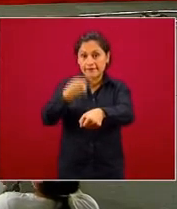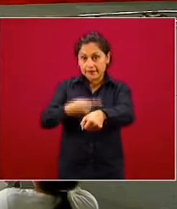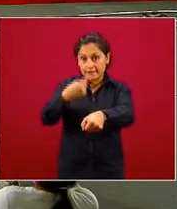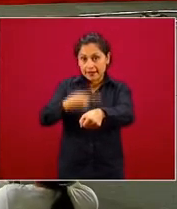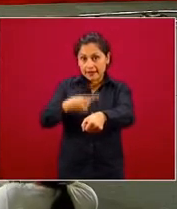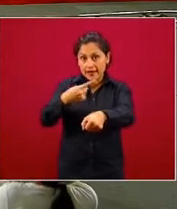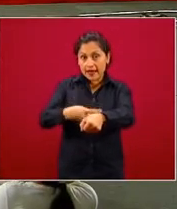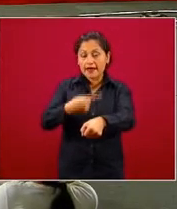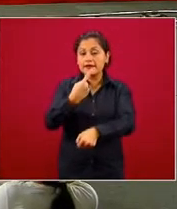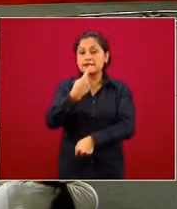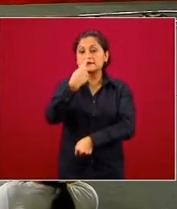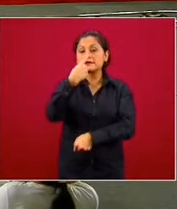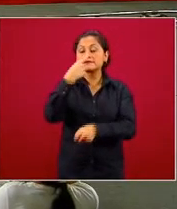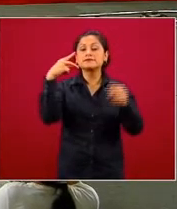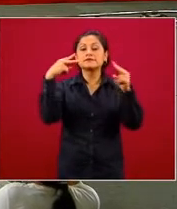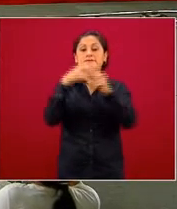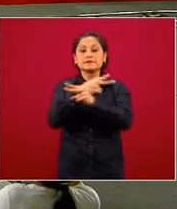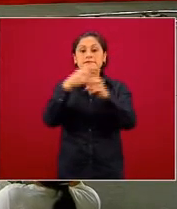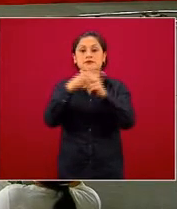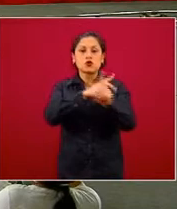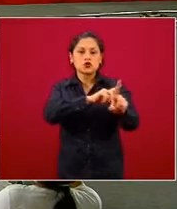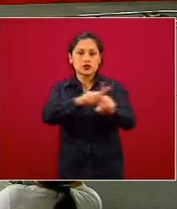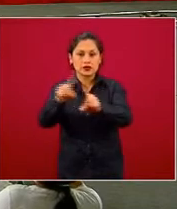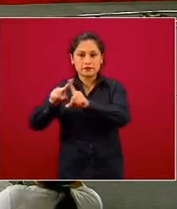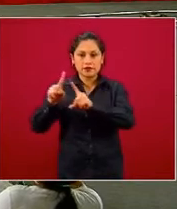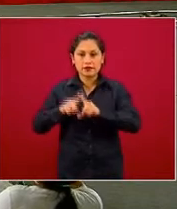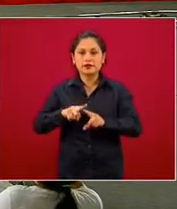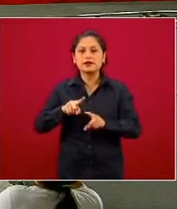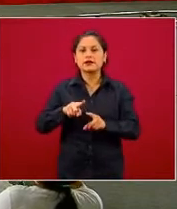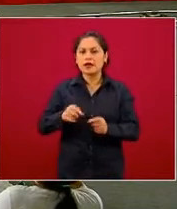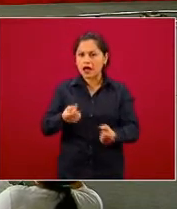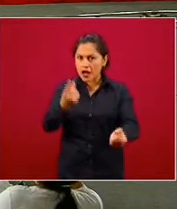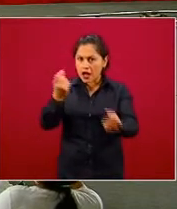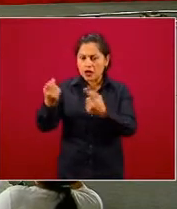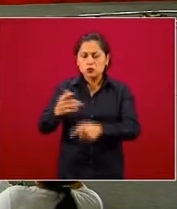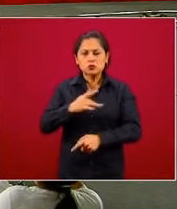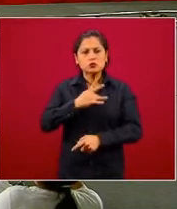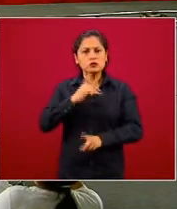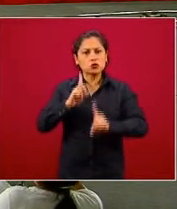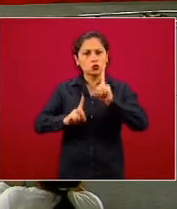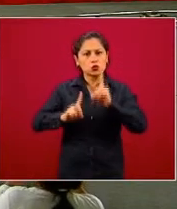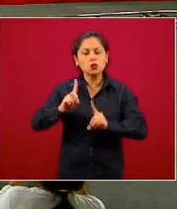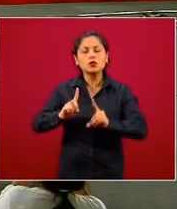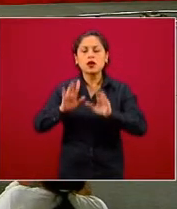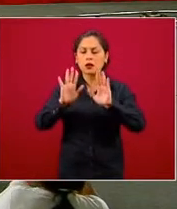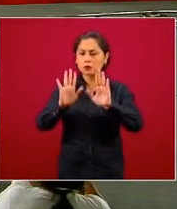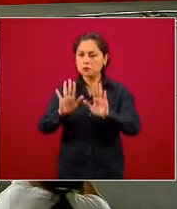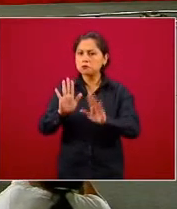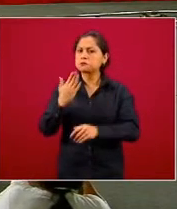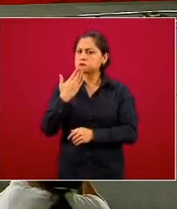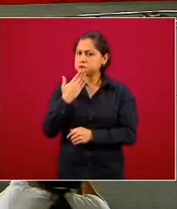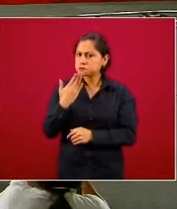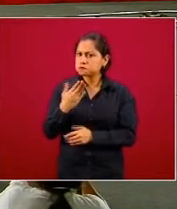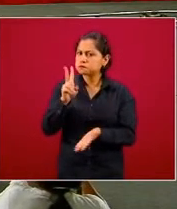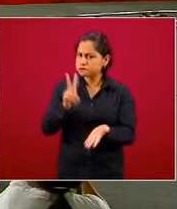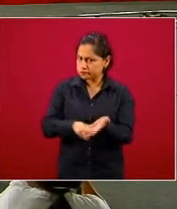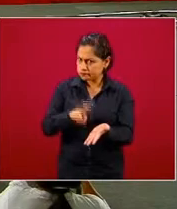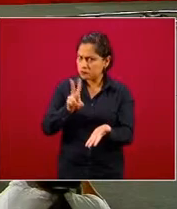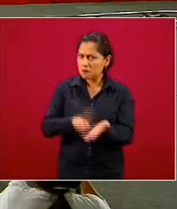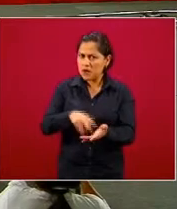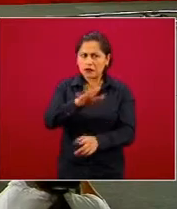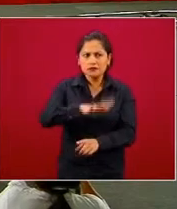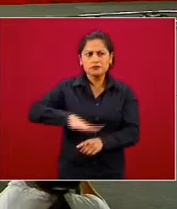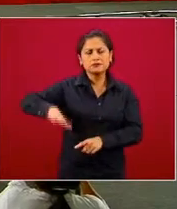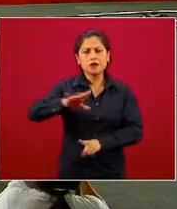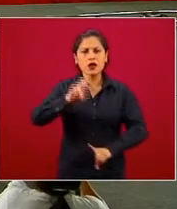your worries at rest, so that we can ease you. And we want you to know, if you have concerns, they are all valuable. Somebody